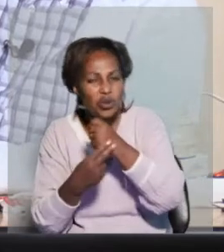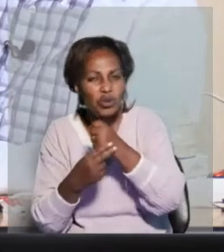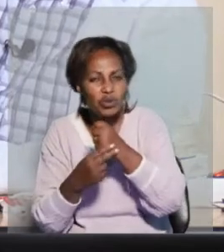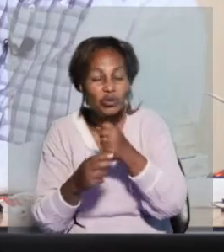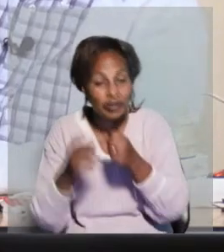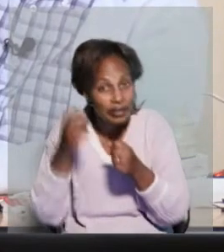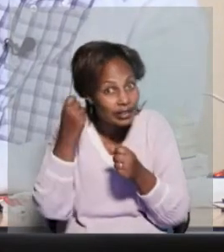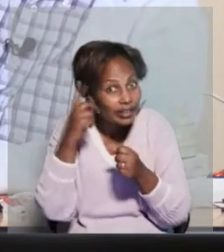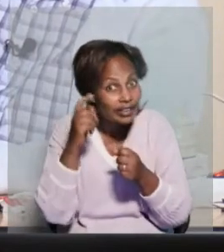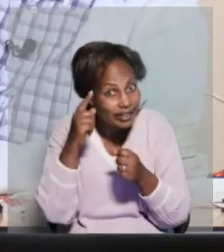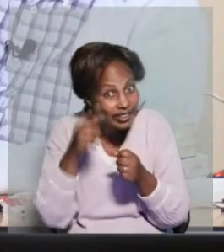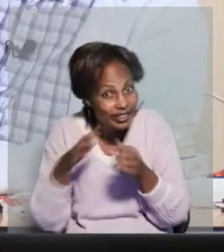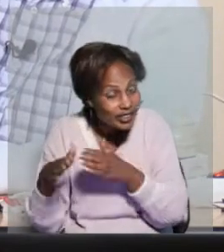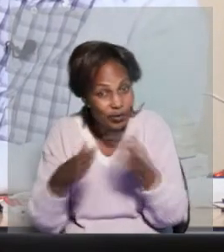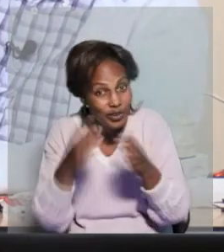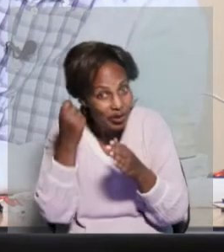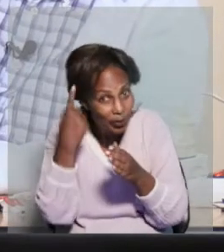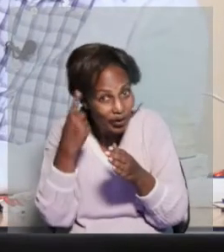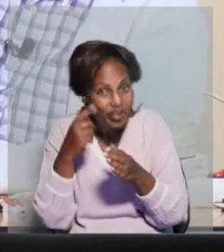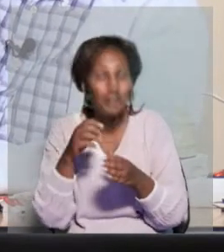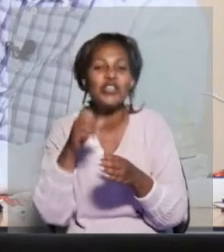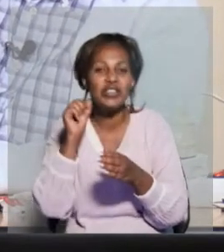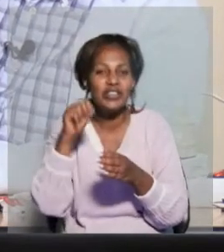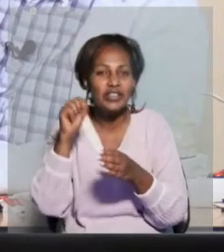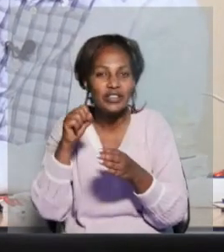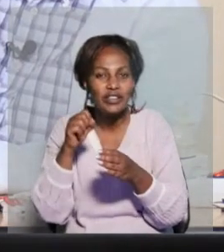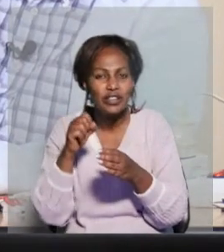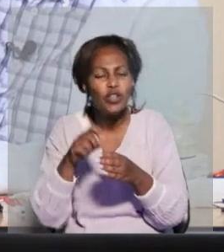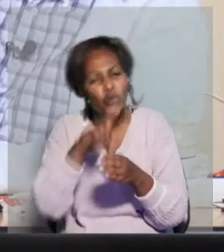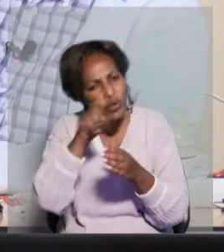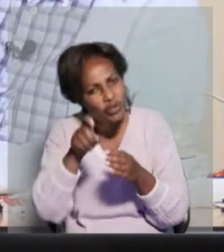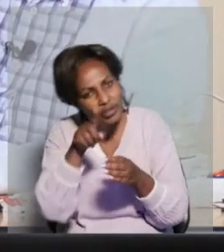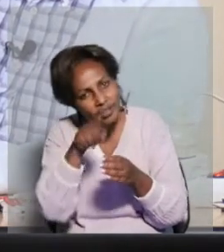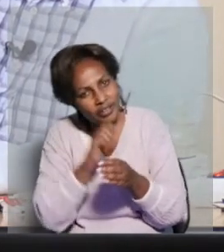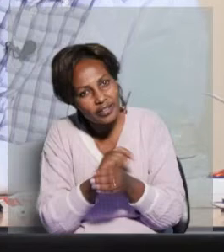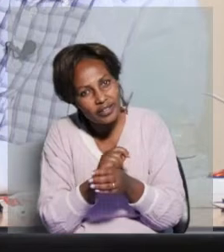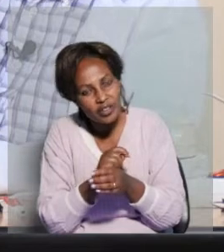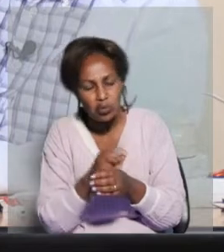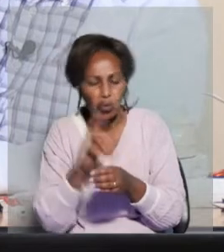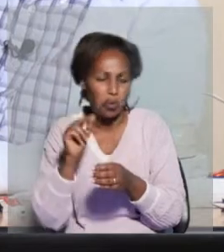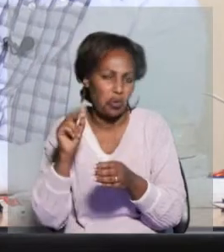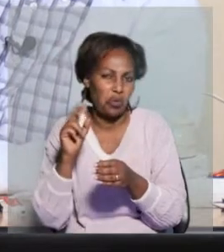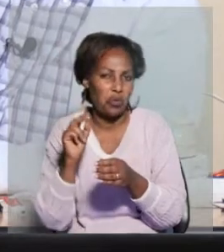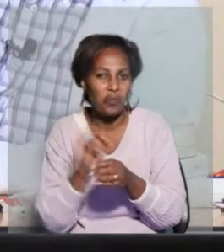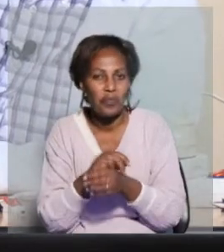you understand our method now? Yeah. Do you have any question? No.